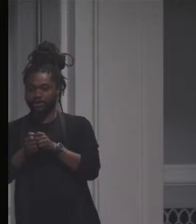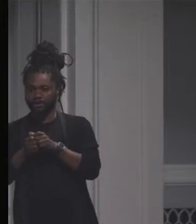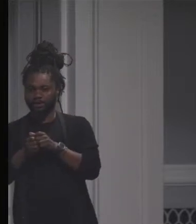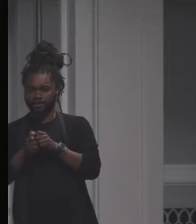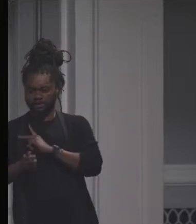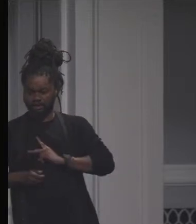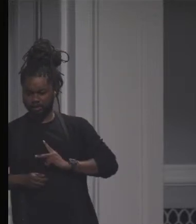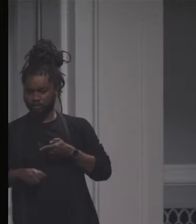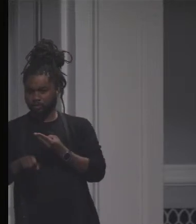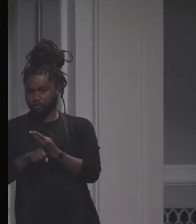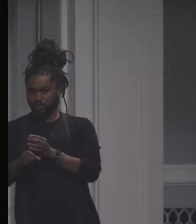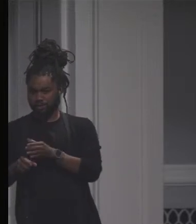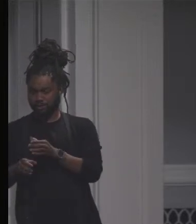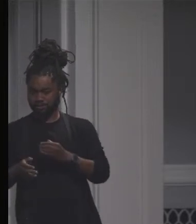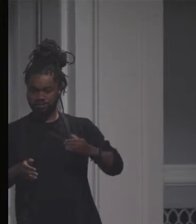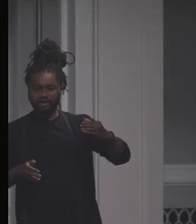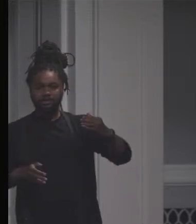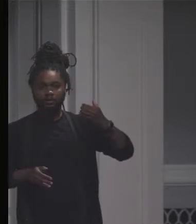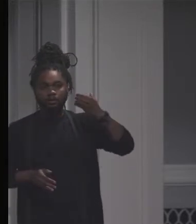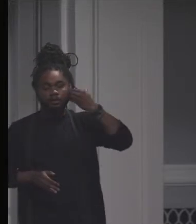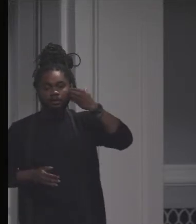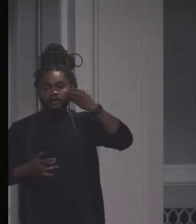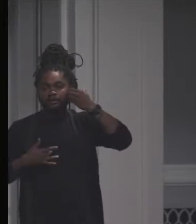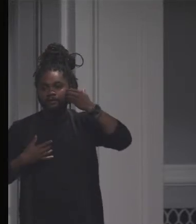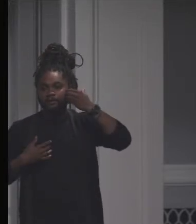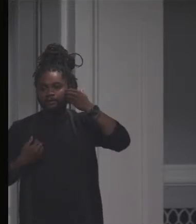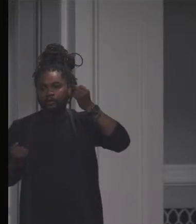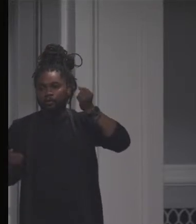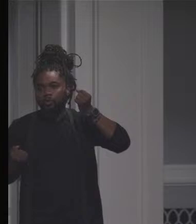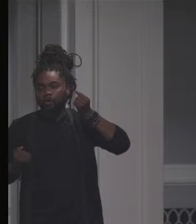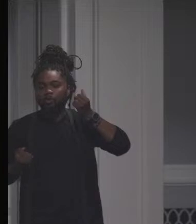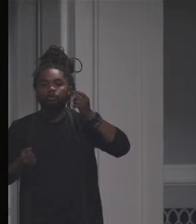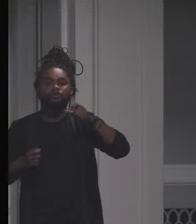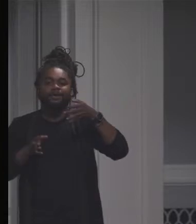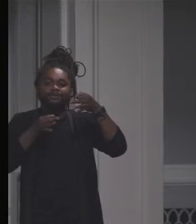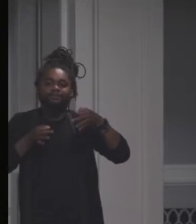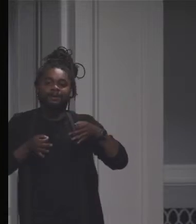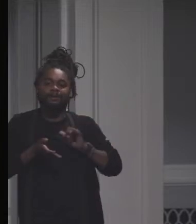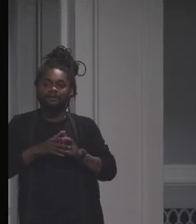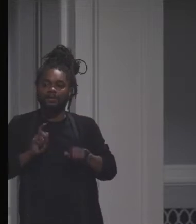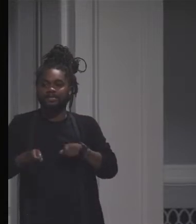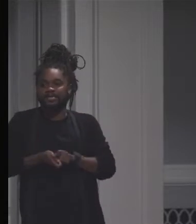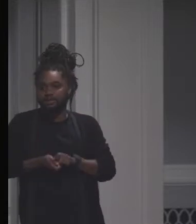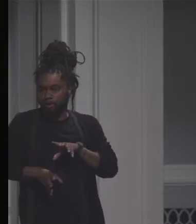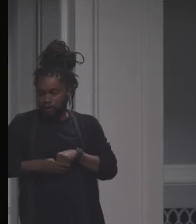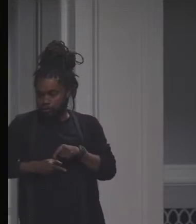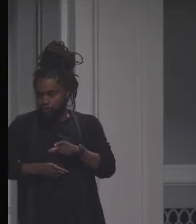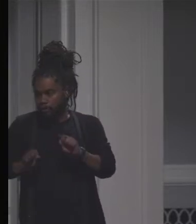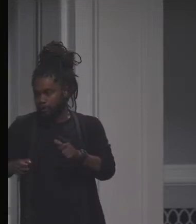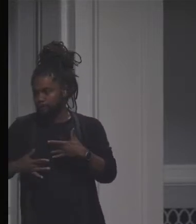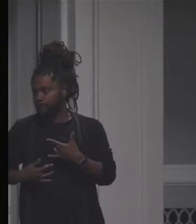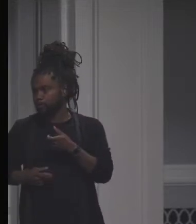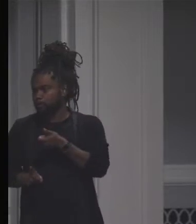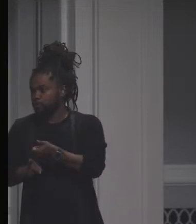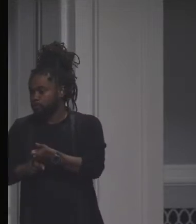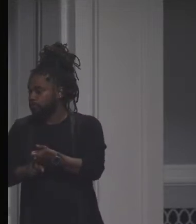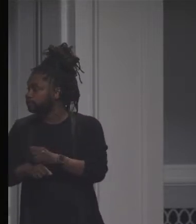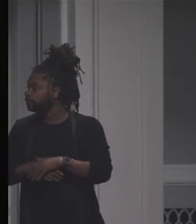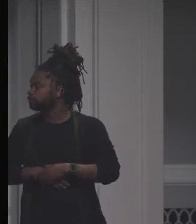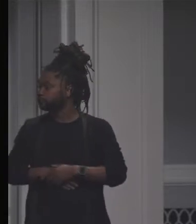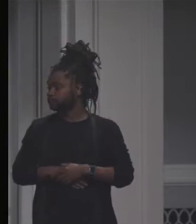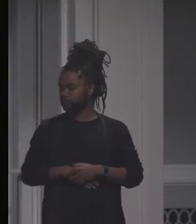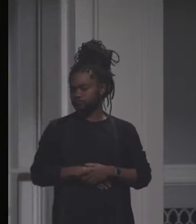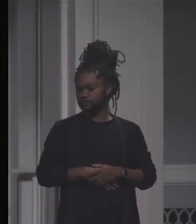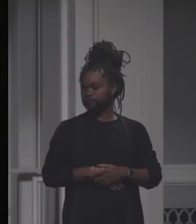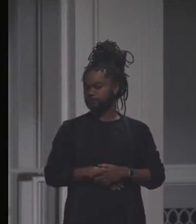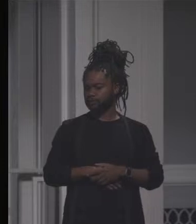cup and it would feel cold against her lip, and you could put that detail in there. Whereas if she was just in the hut of some